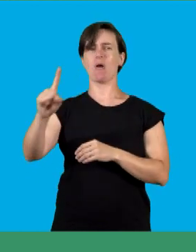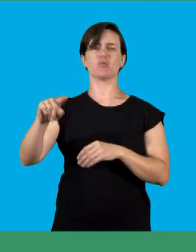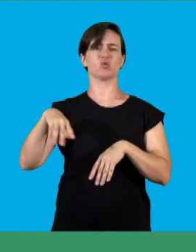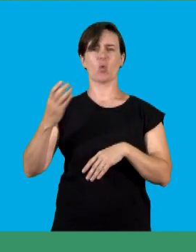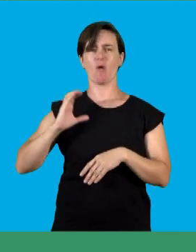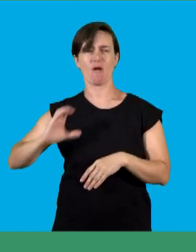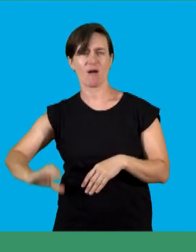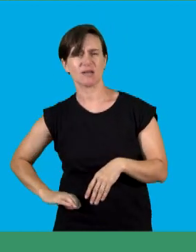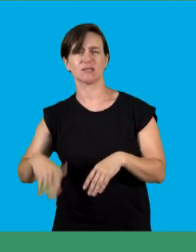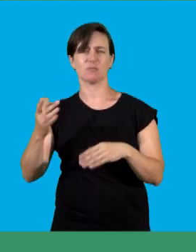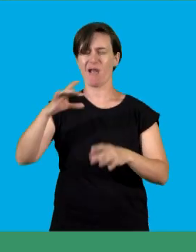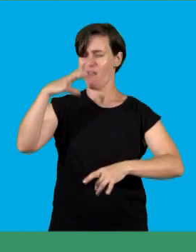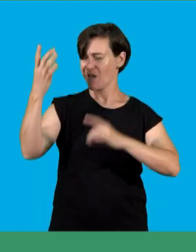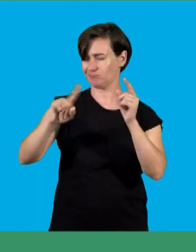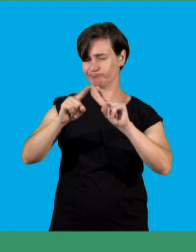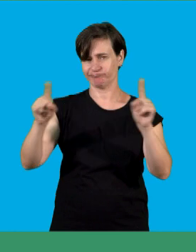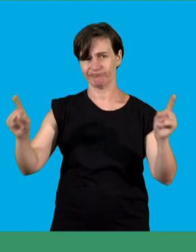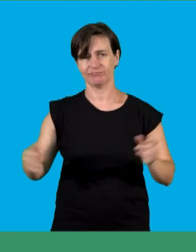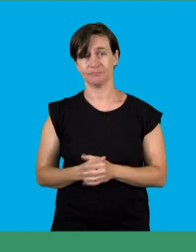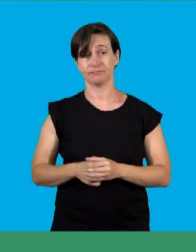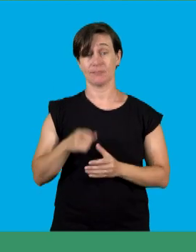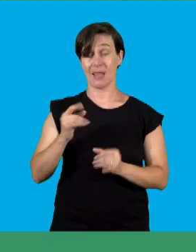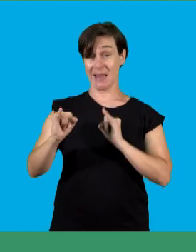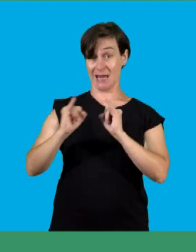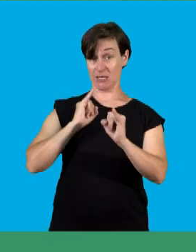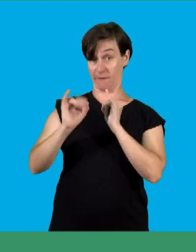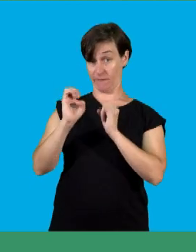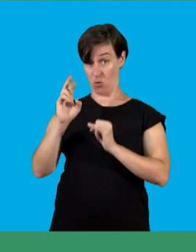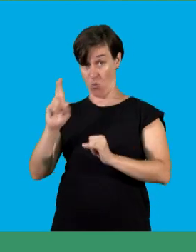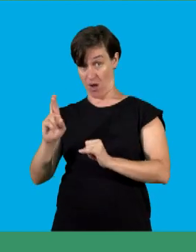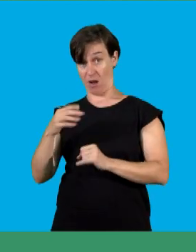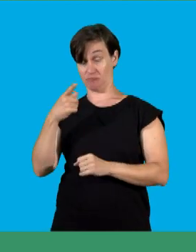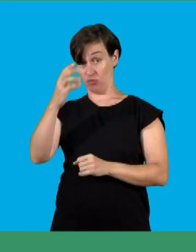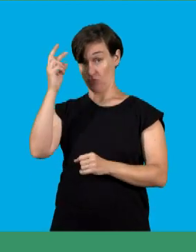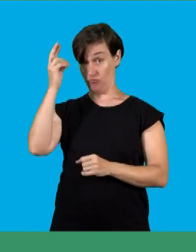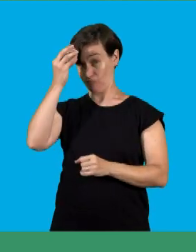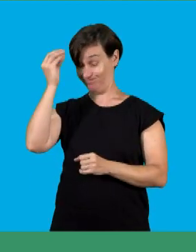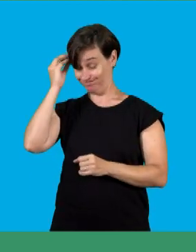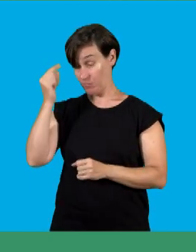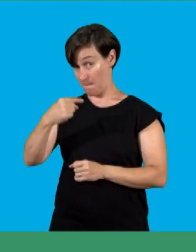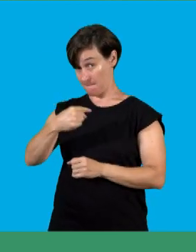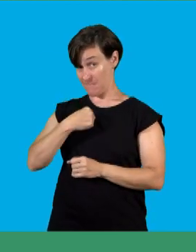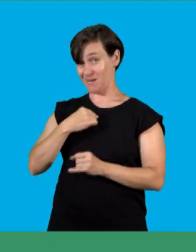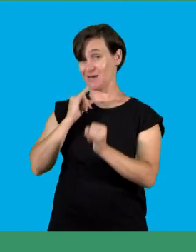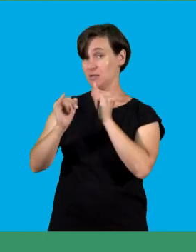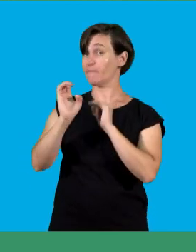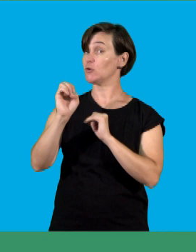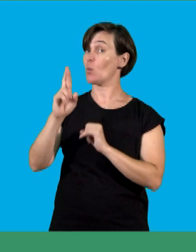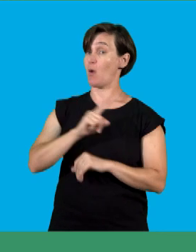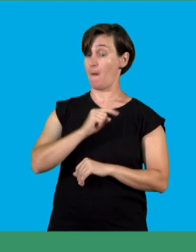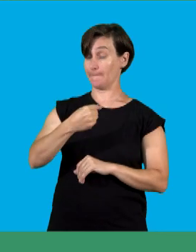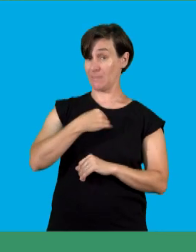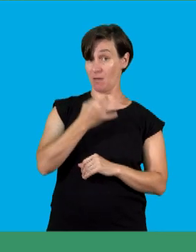The interviewer leads the interview. Like I said, I lead the interview by